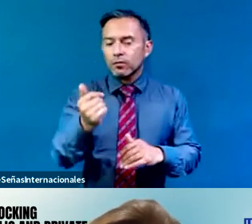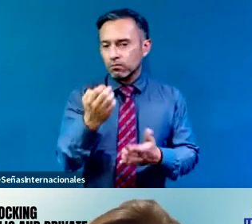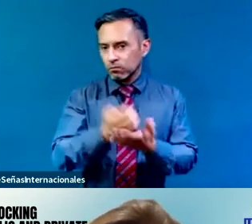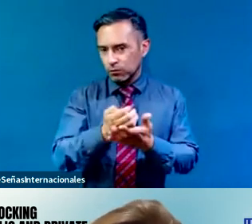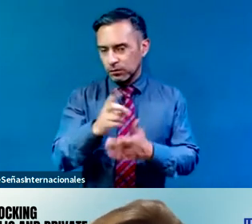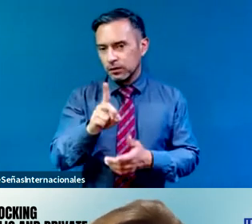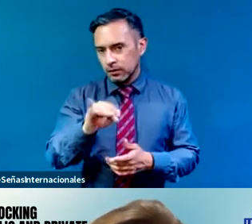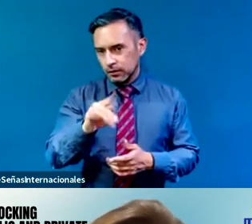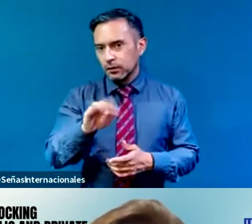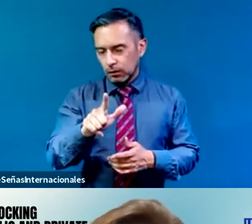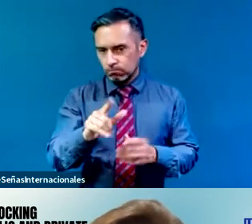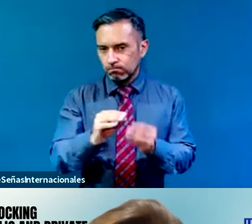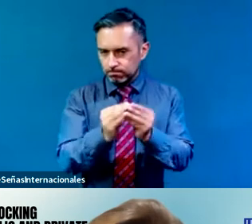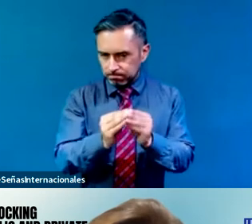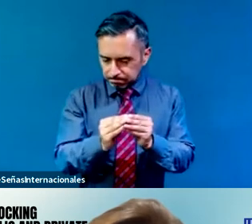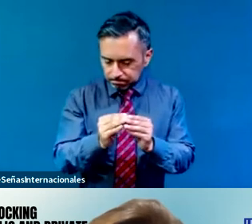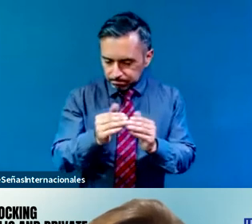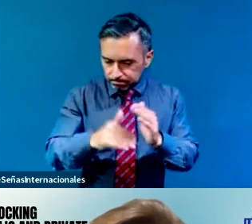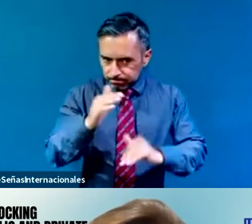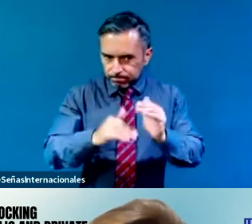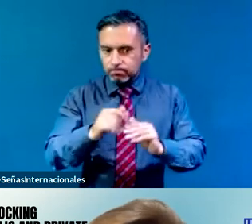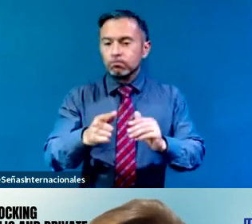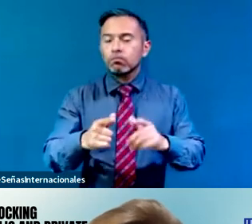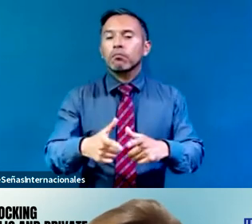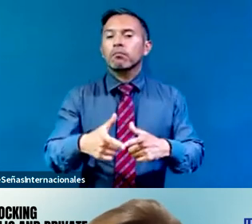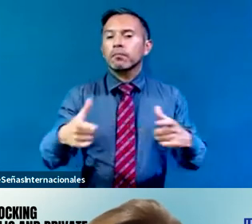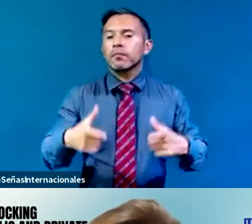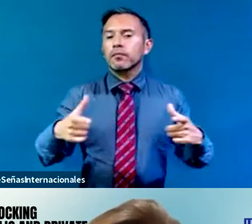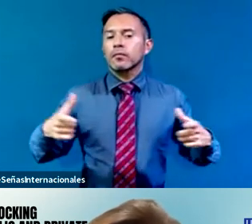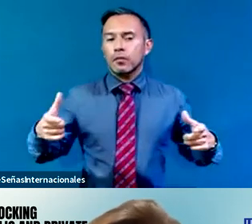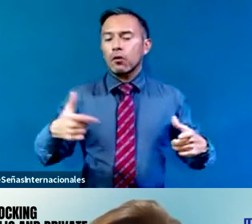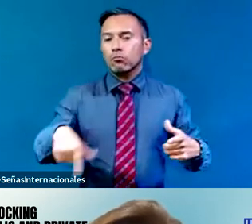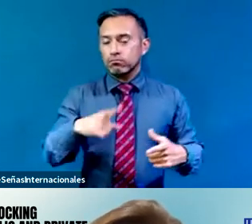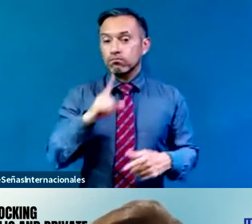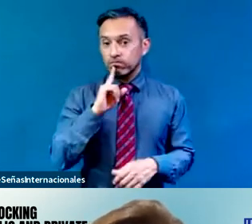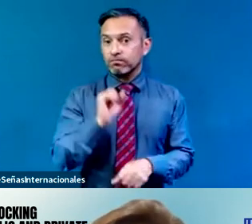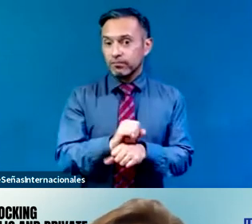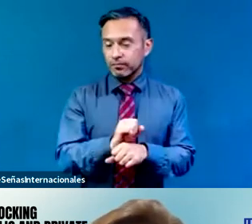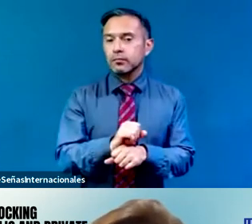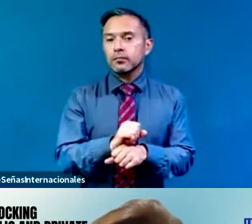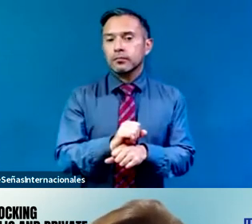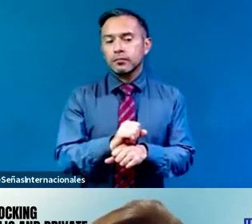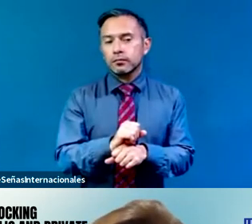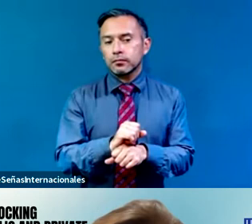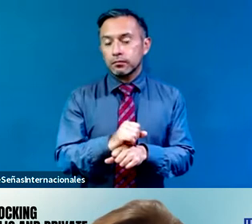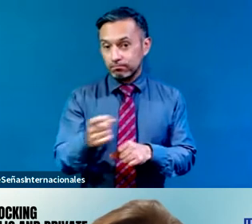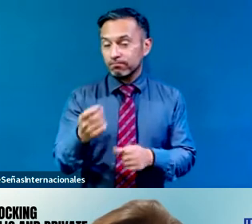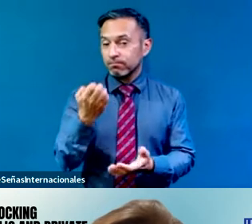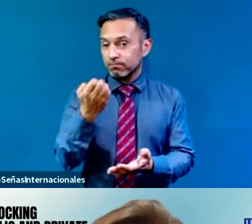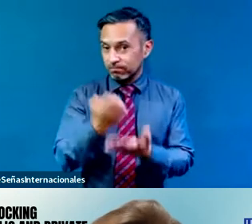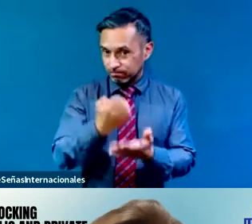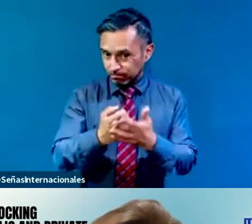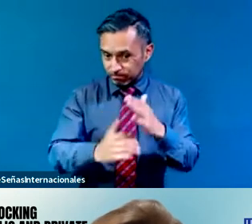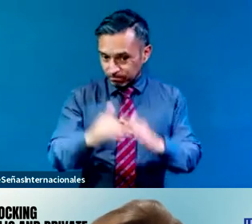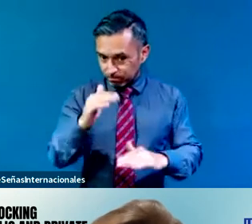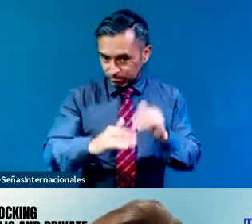in ensuring that rebuilding of the economies is gender inclusive. Larger and better targeted financing is needed